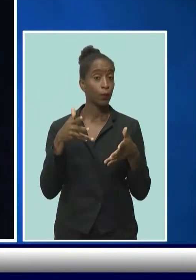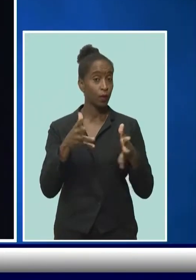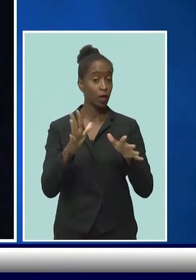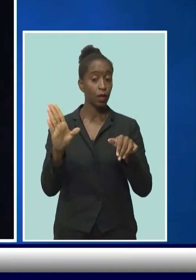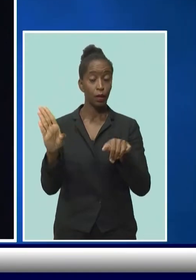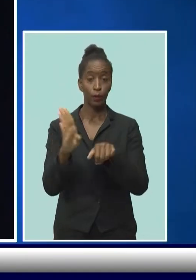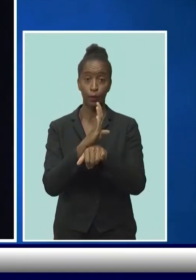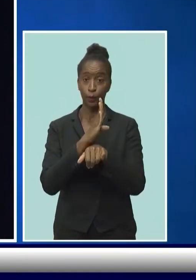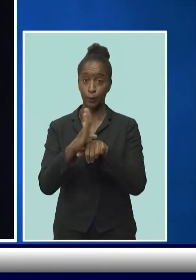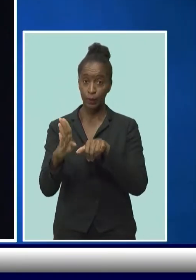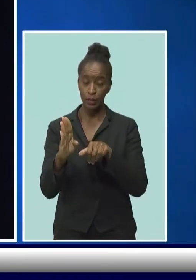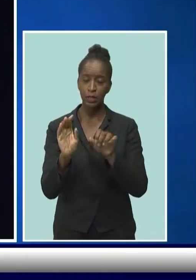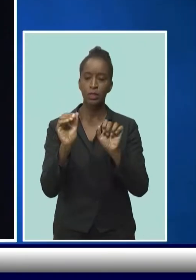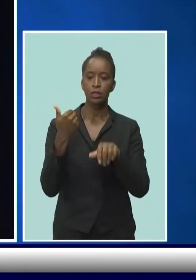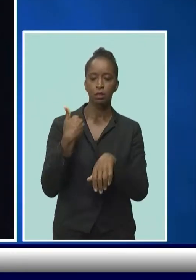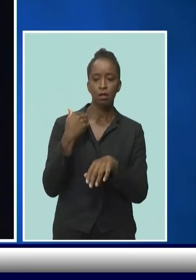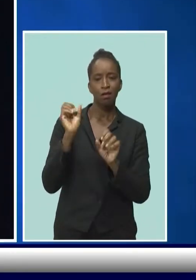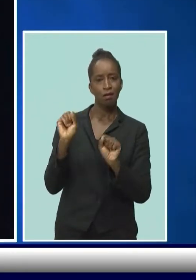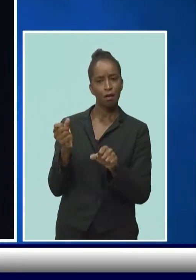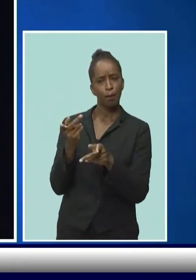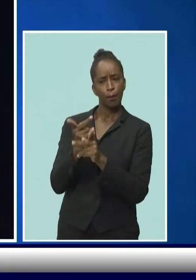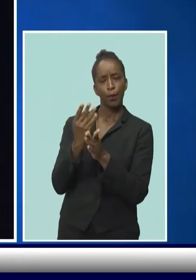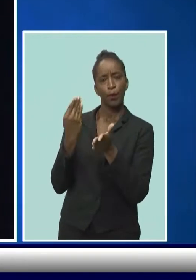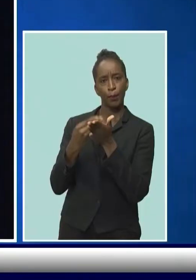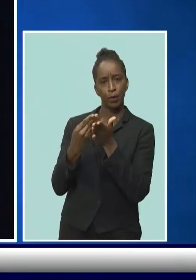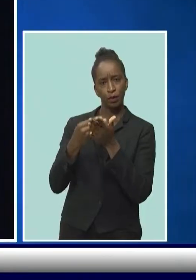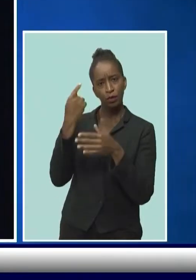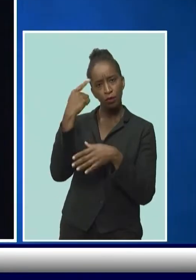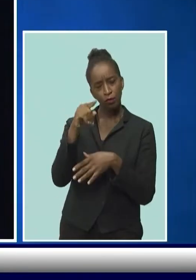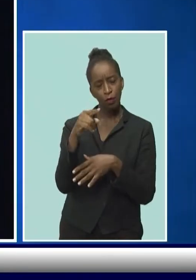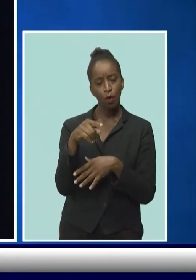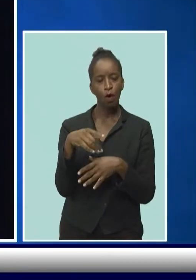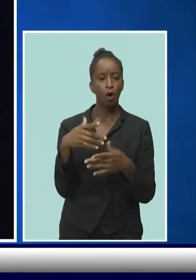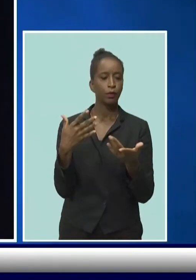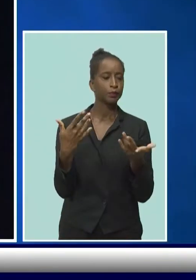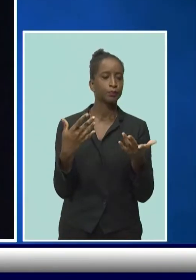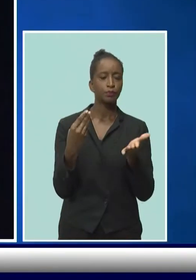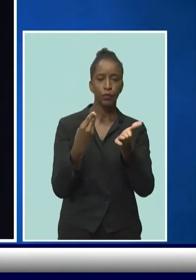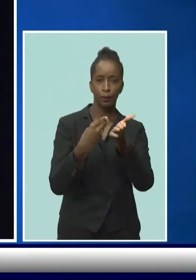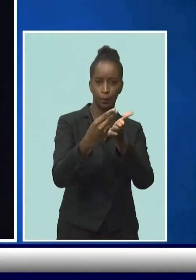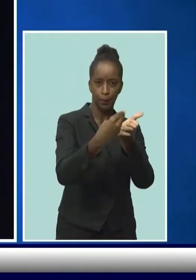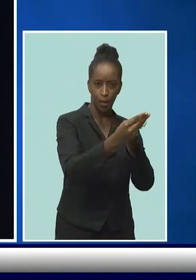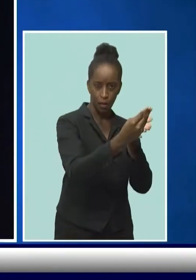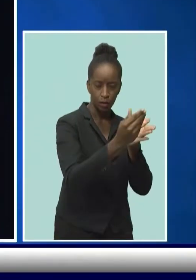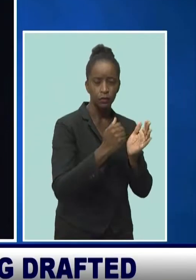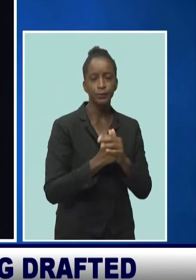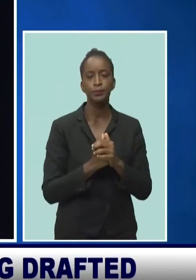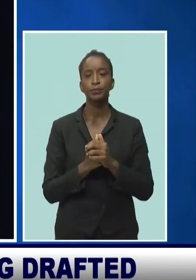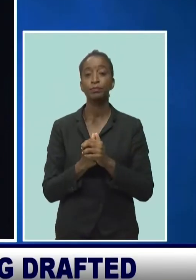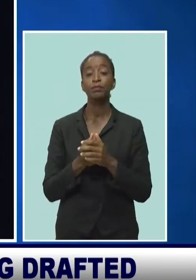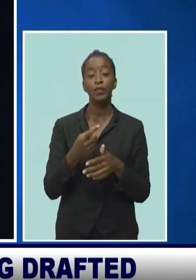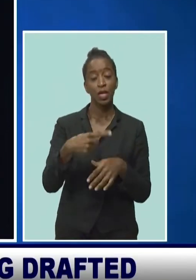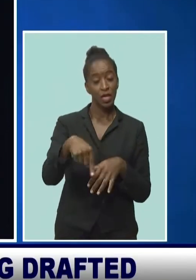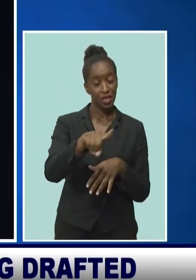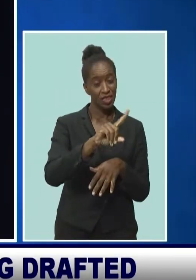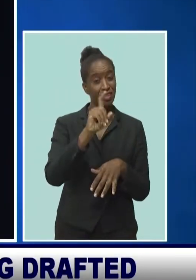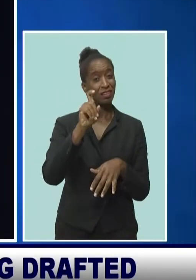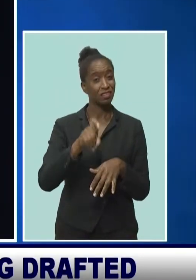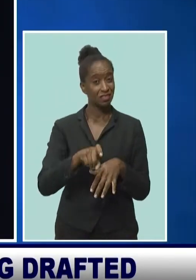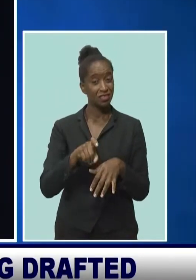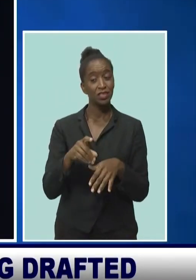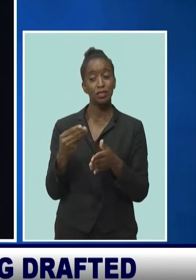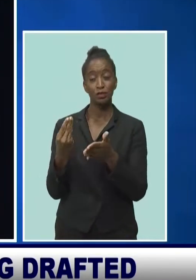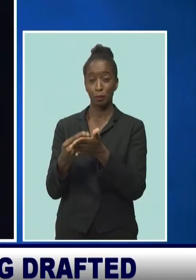for purchase orders. This will be done through the provision of monetary support that these businesses will need to be able to